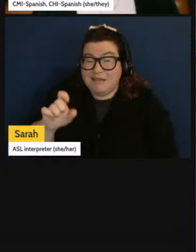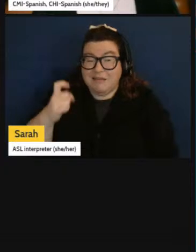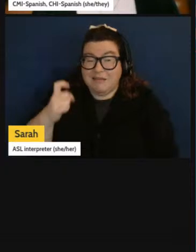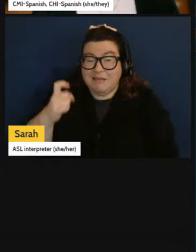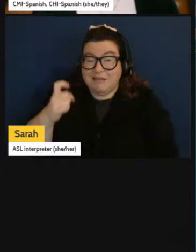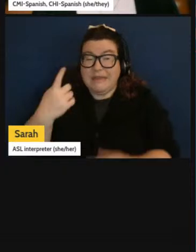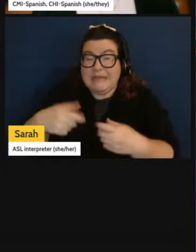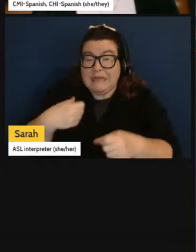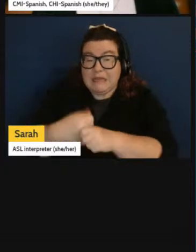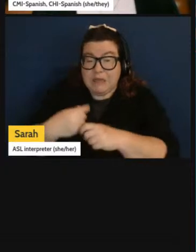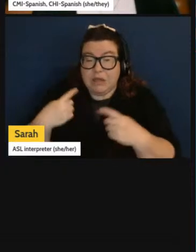straight and cisgender peers.